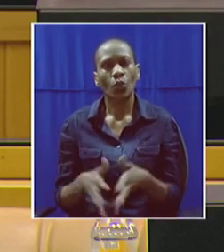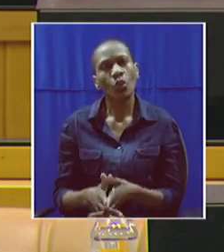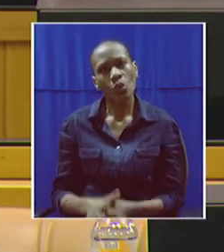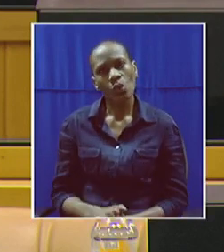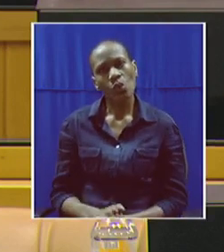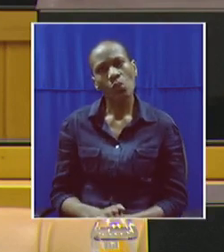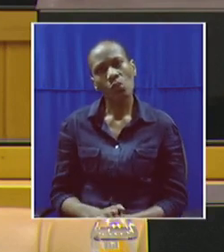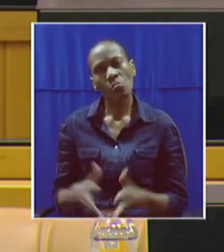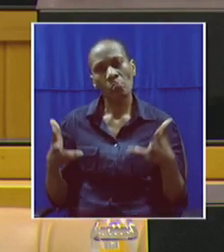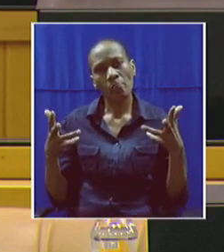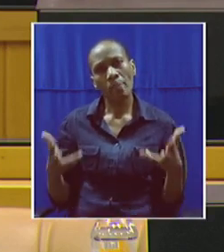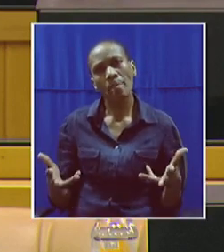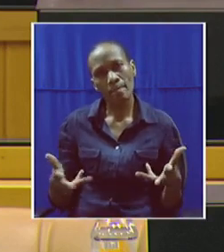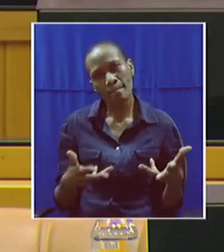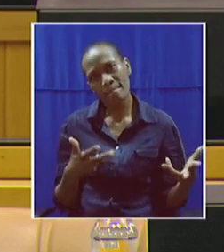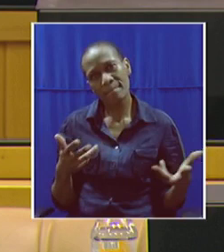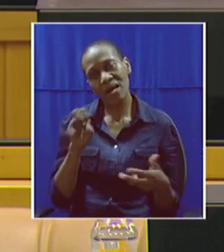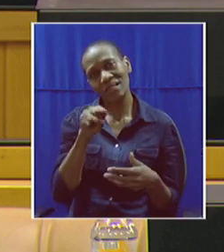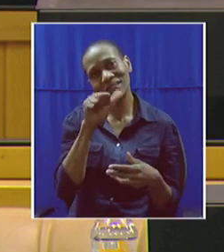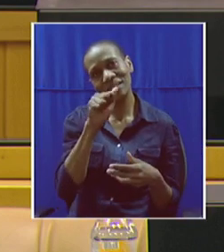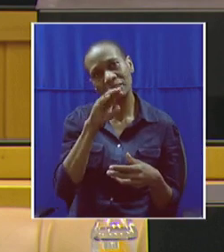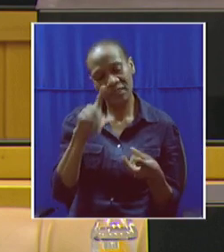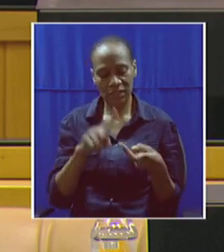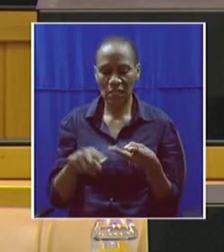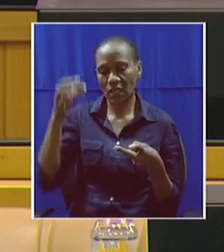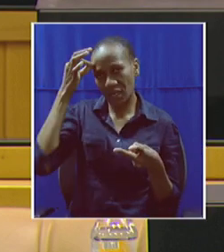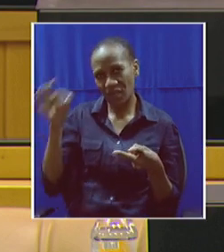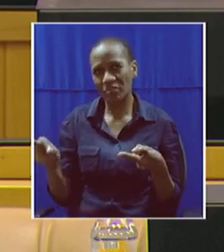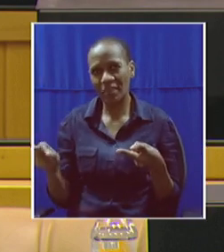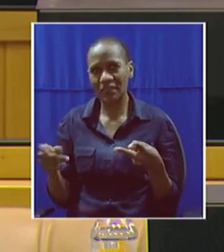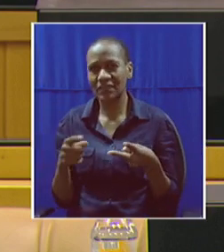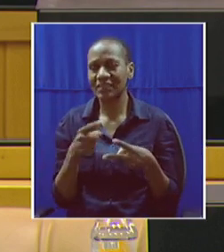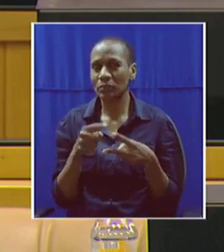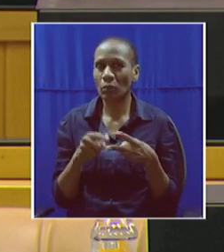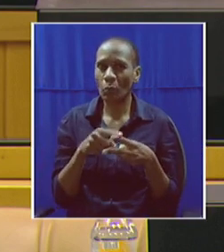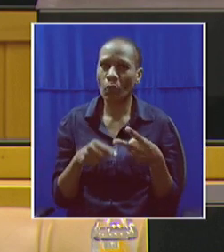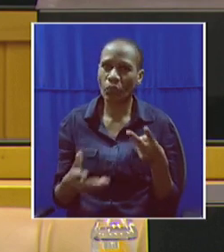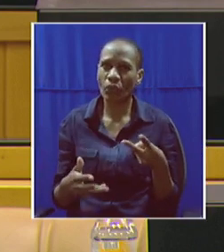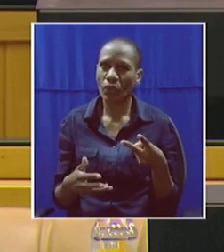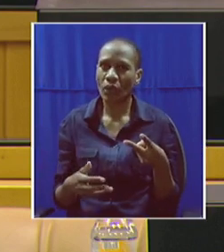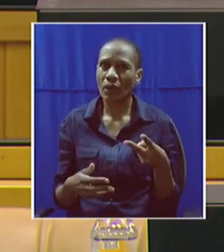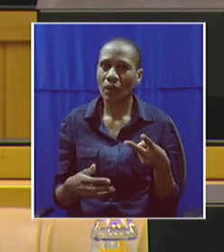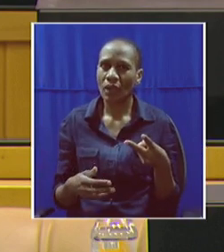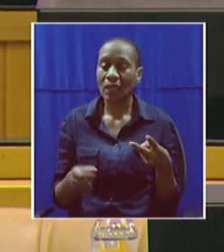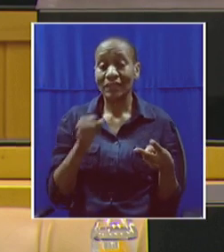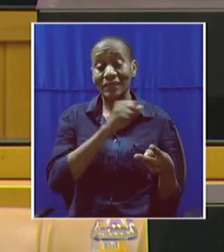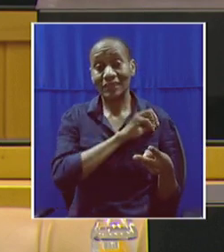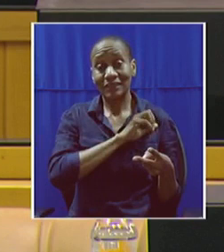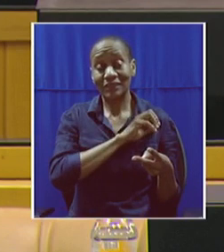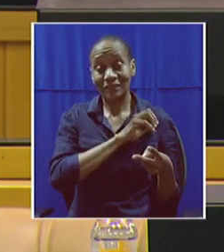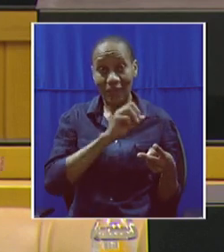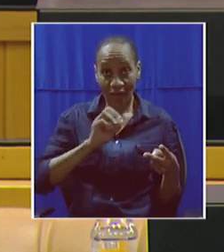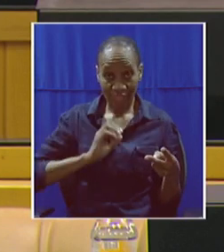um um sabc and government it's it's it's the issue of personnel being